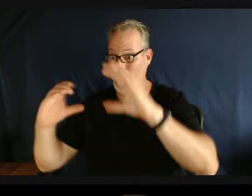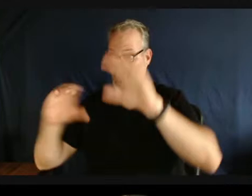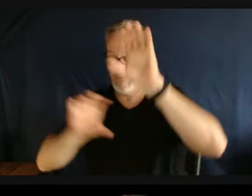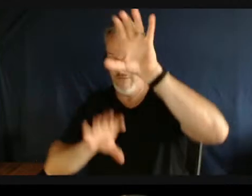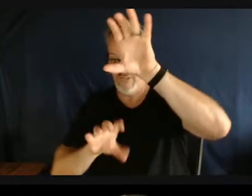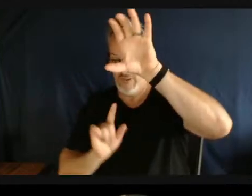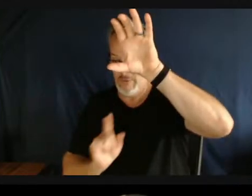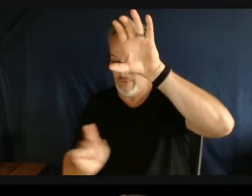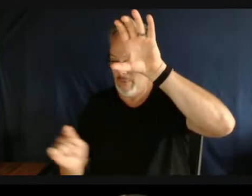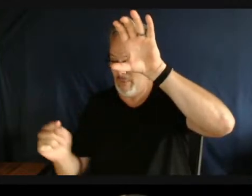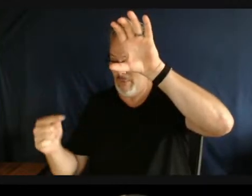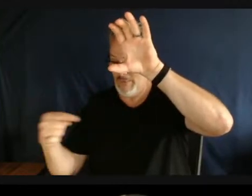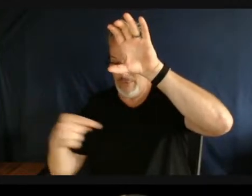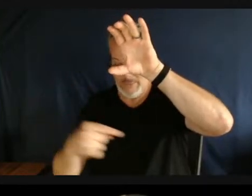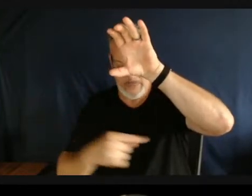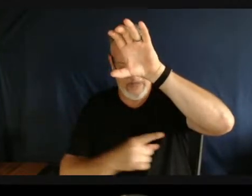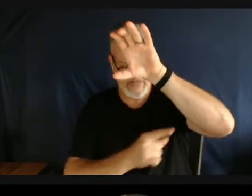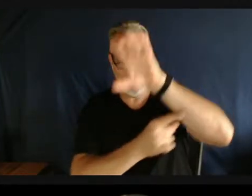the Kona side.